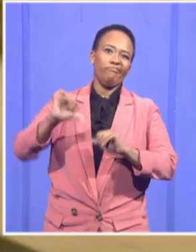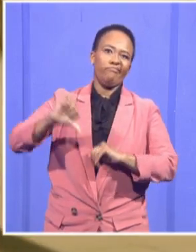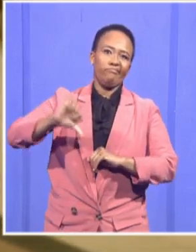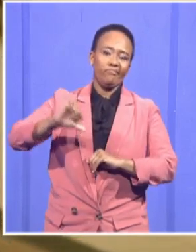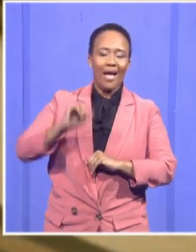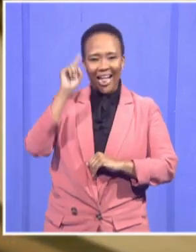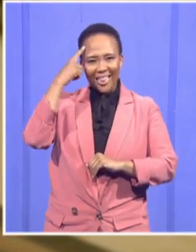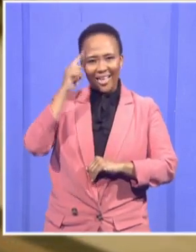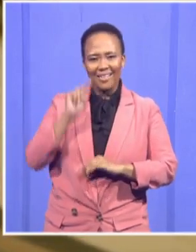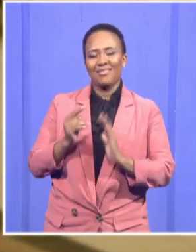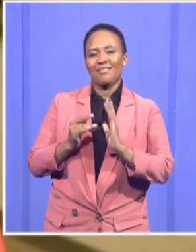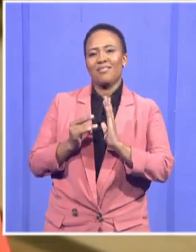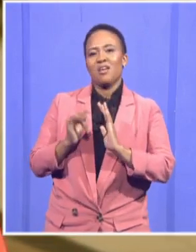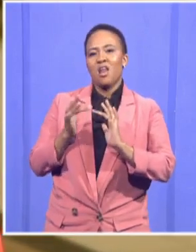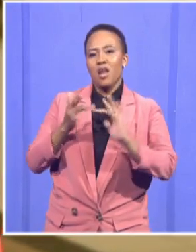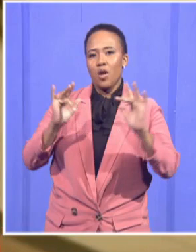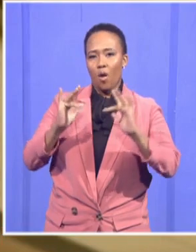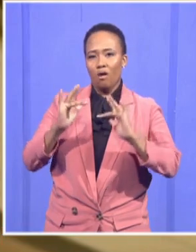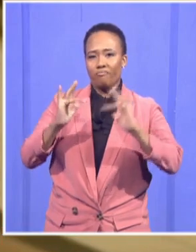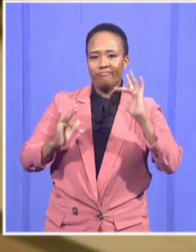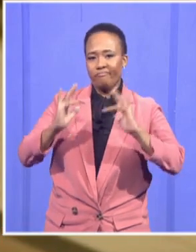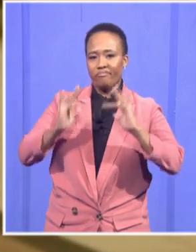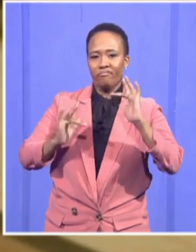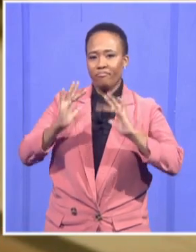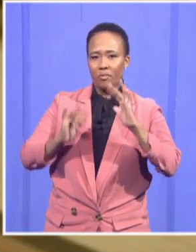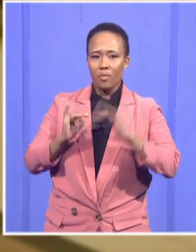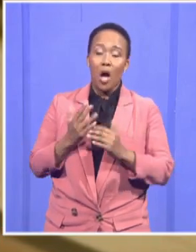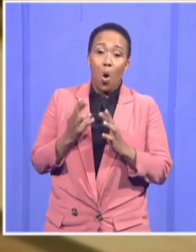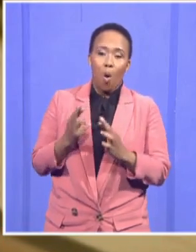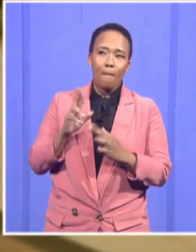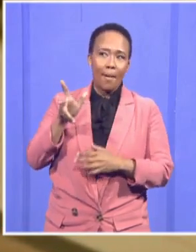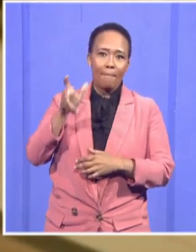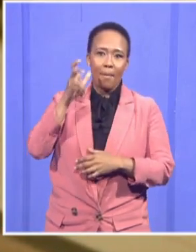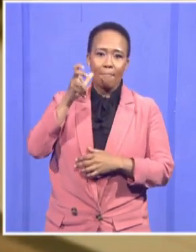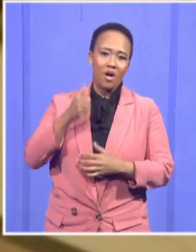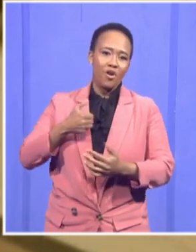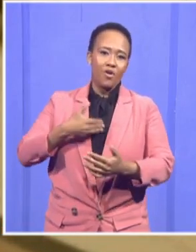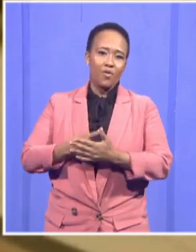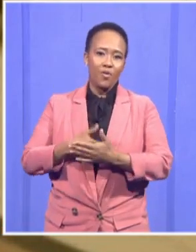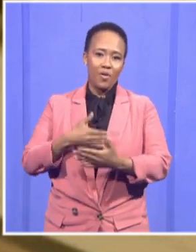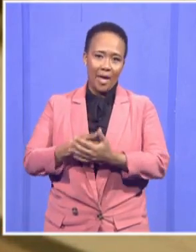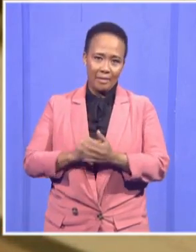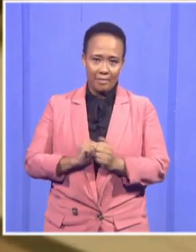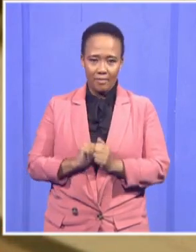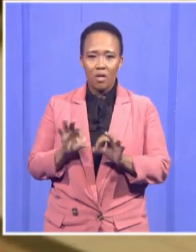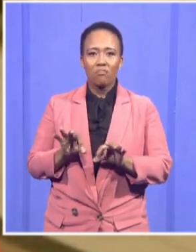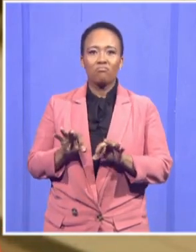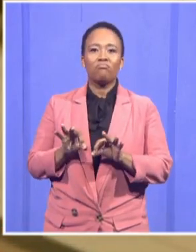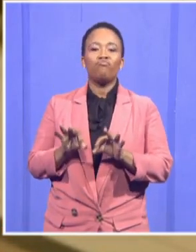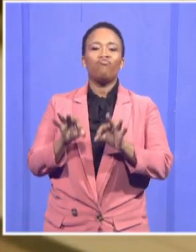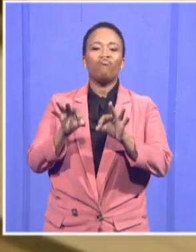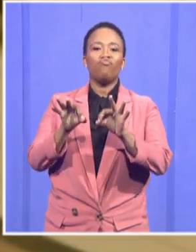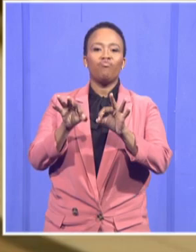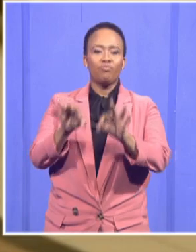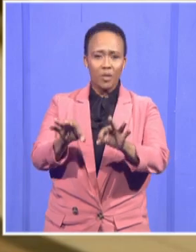hope you can hear me. The case has been postponed to the 16th of January. It was a